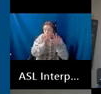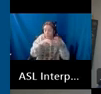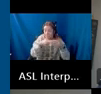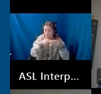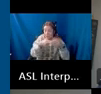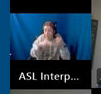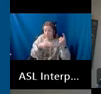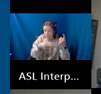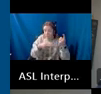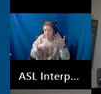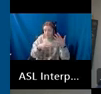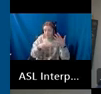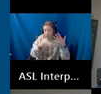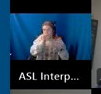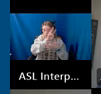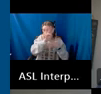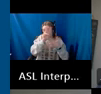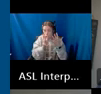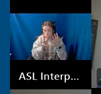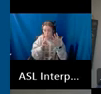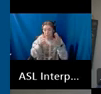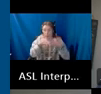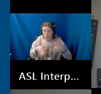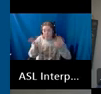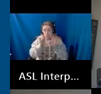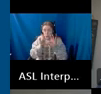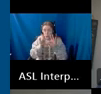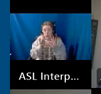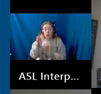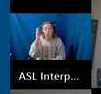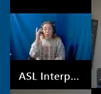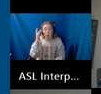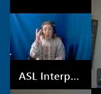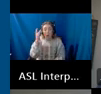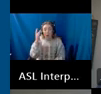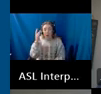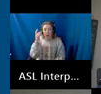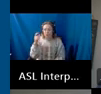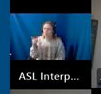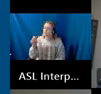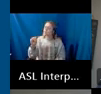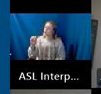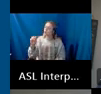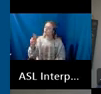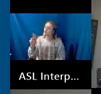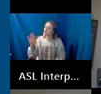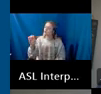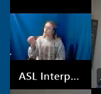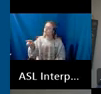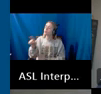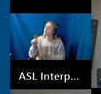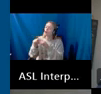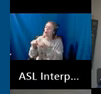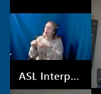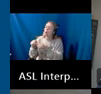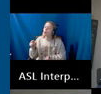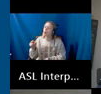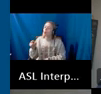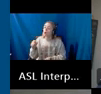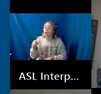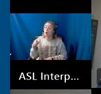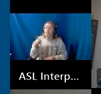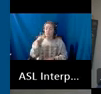Because when you're thinking about the importance of credible sources, it's really, really important to make sure you're